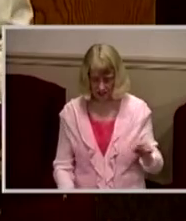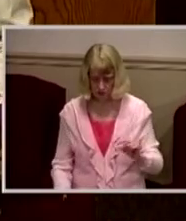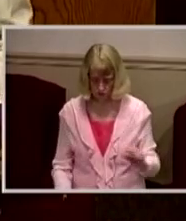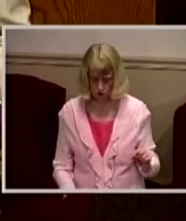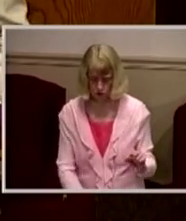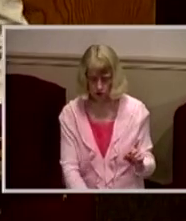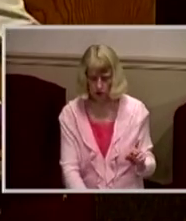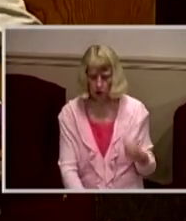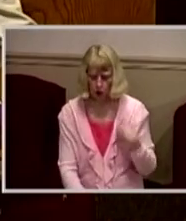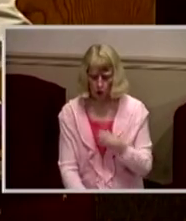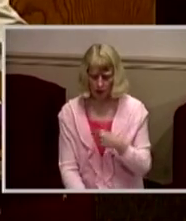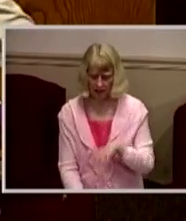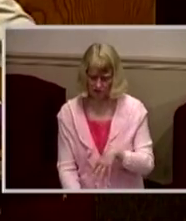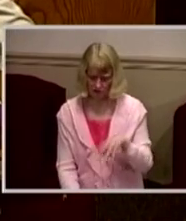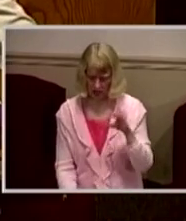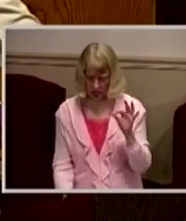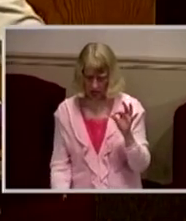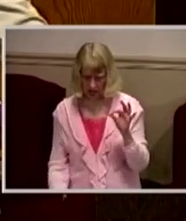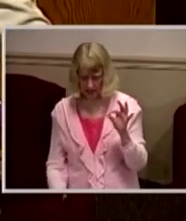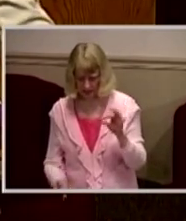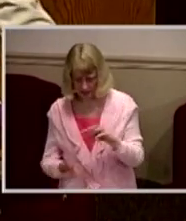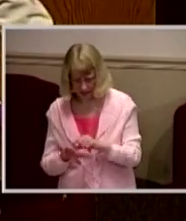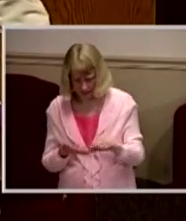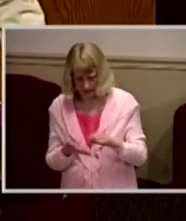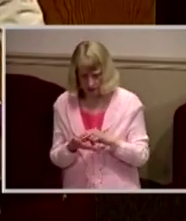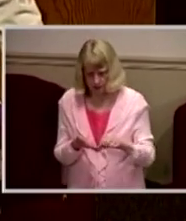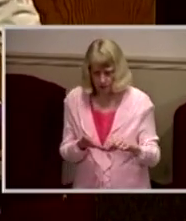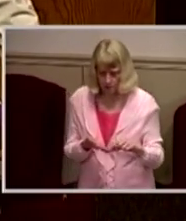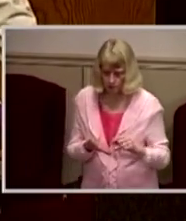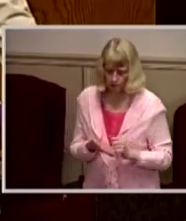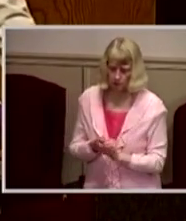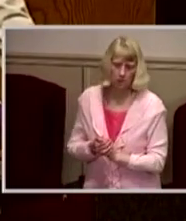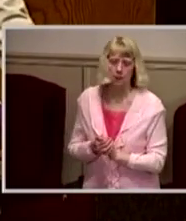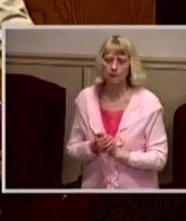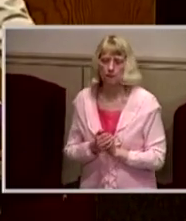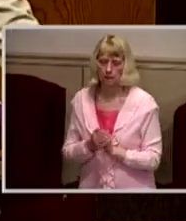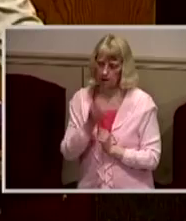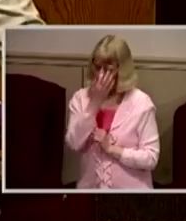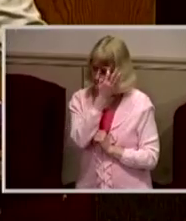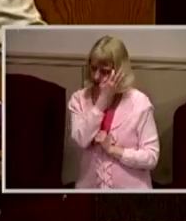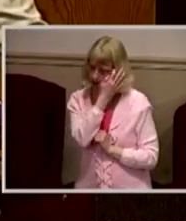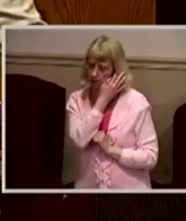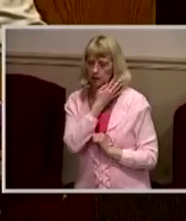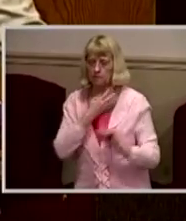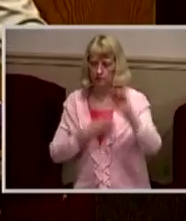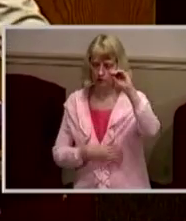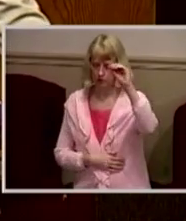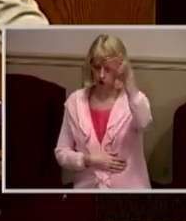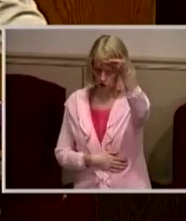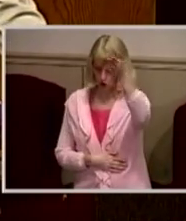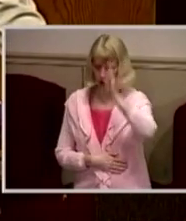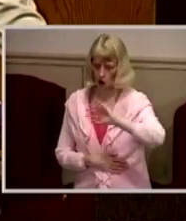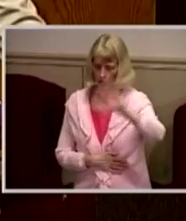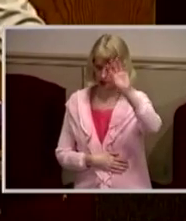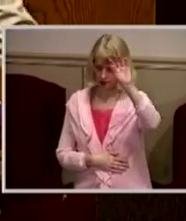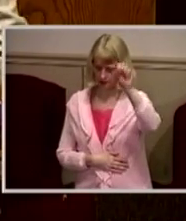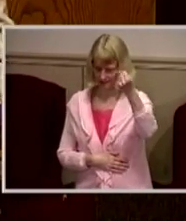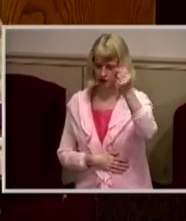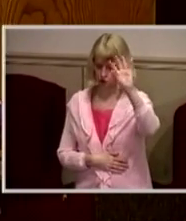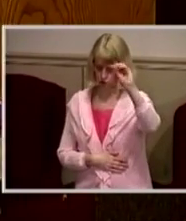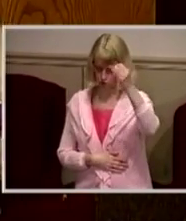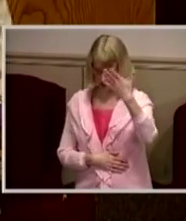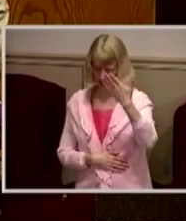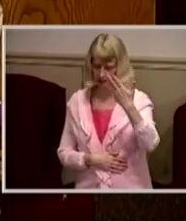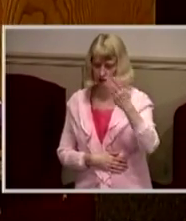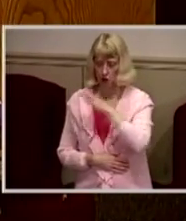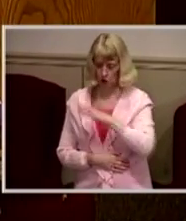but what we're going to find in this passage of Scripture is that because of the grace of God, the finished work